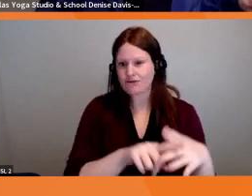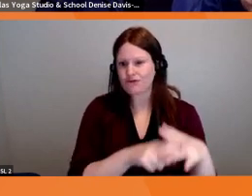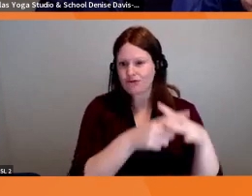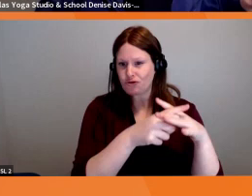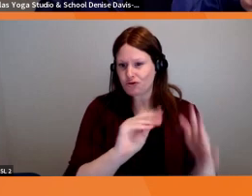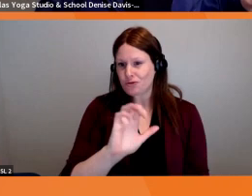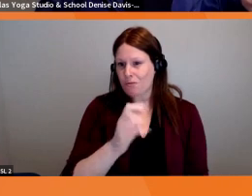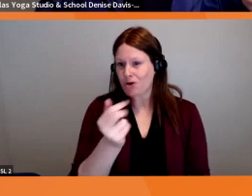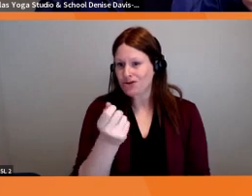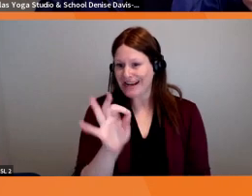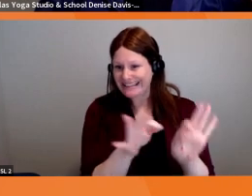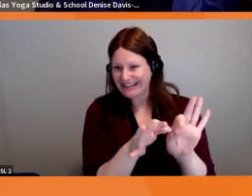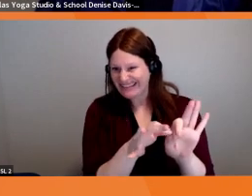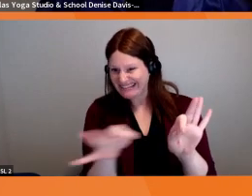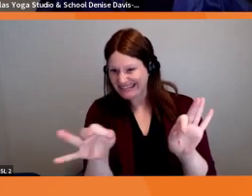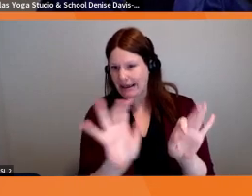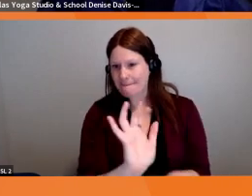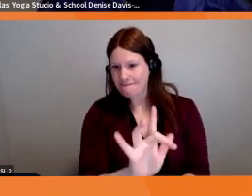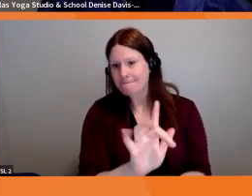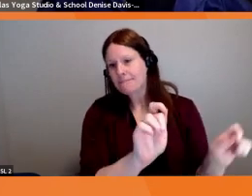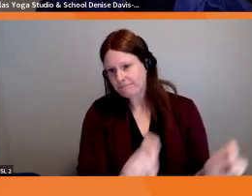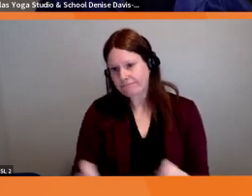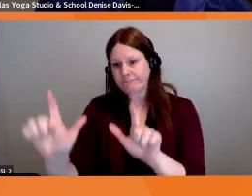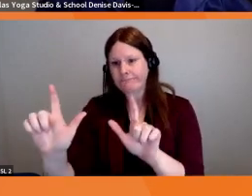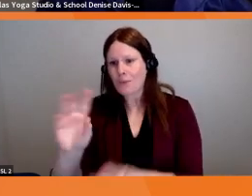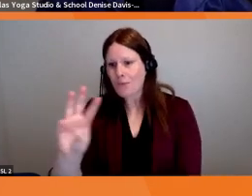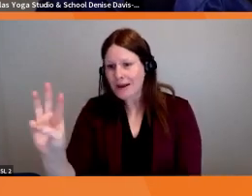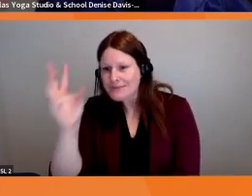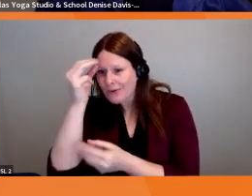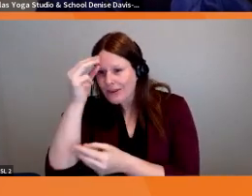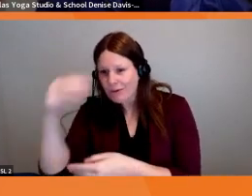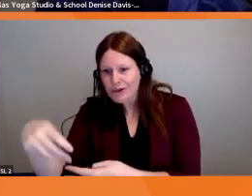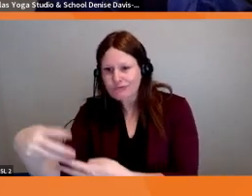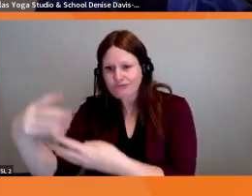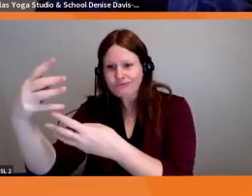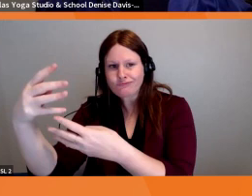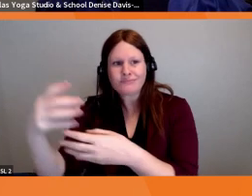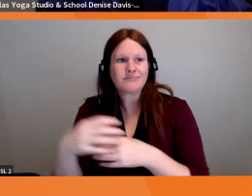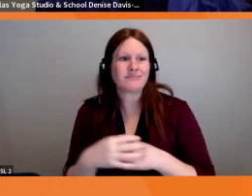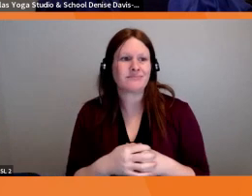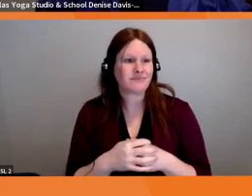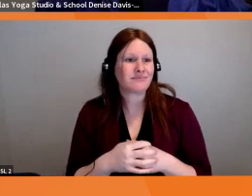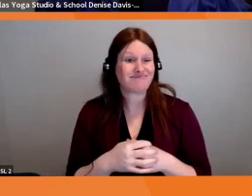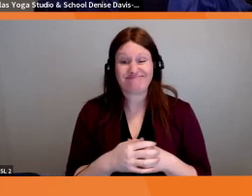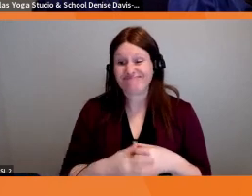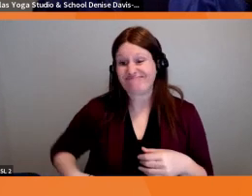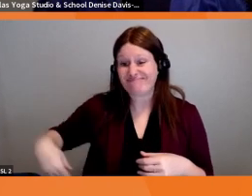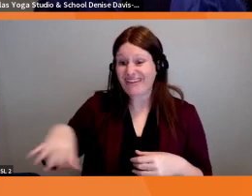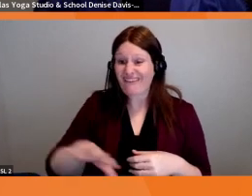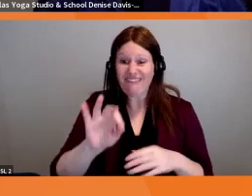it'll take you to the website where that is. And you find a class, a course, a teacher, find someone that you can relate to work